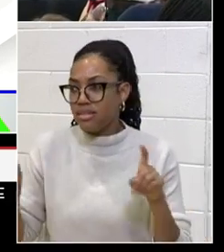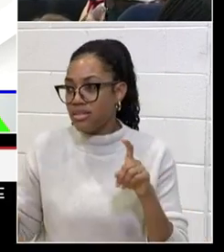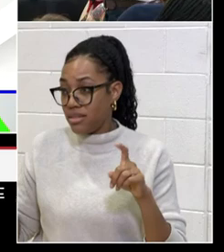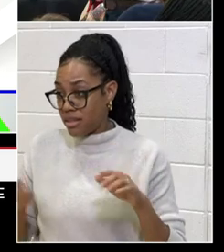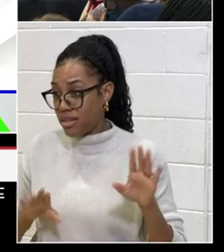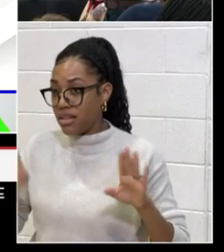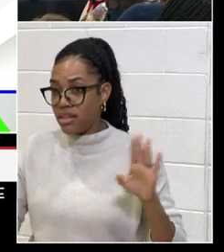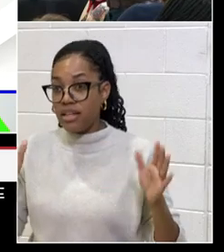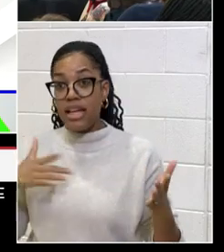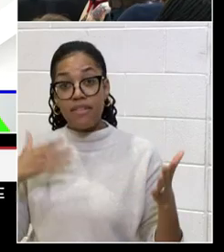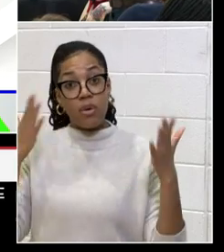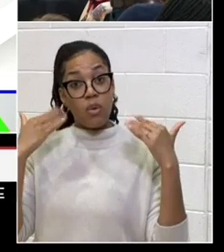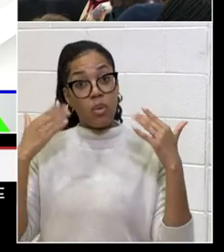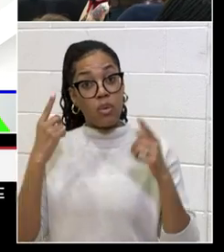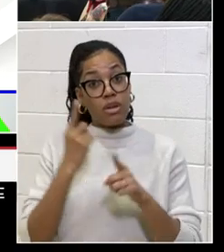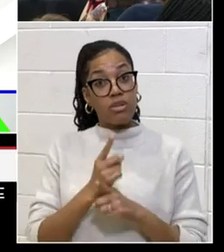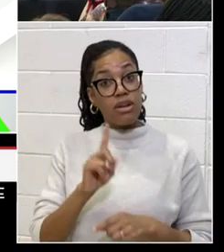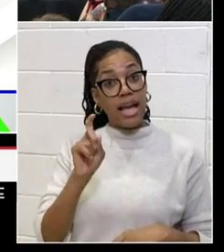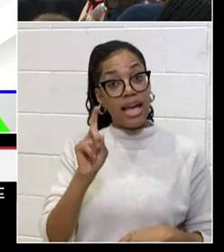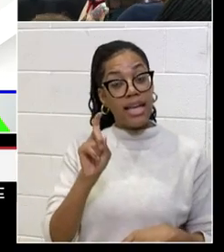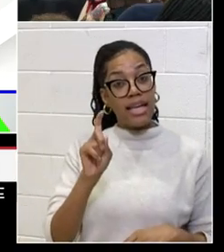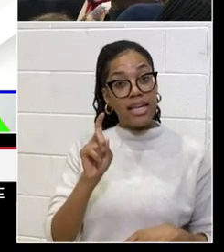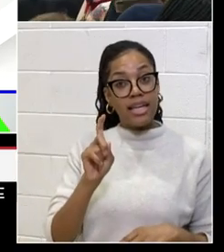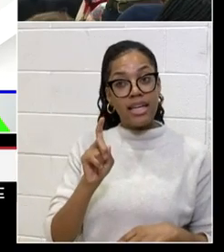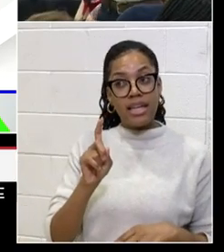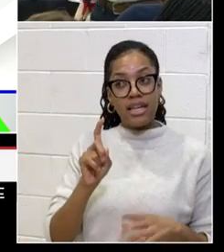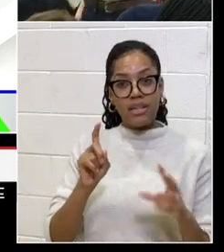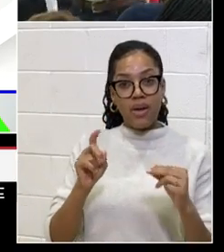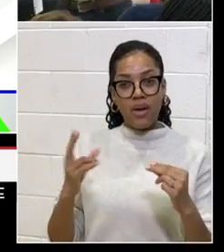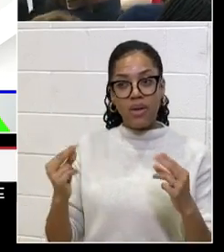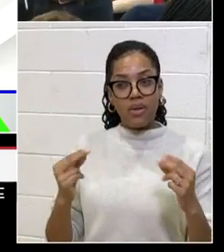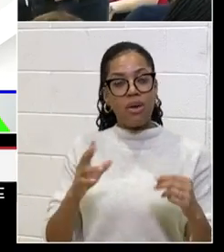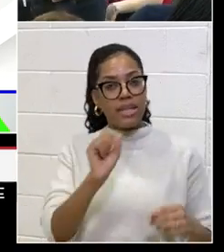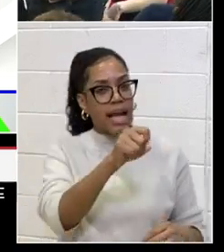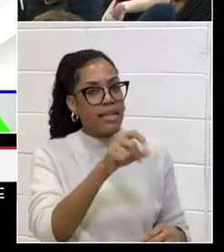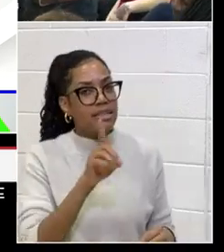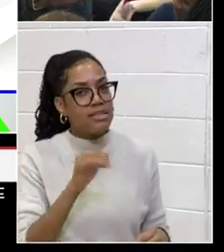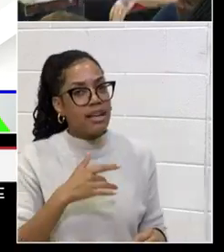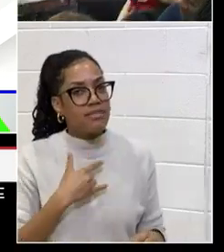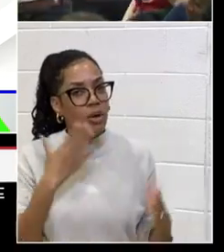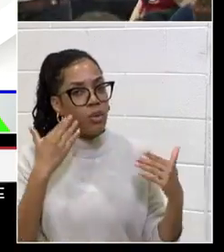it feel cooler now? The reason, yes, it does. It does. It feels cooler.